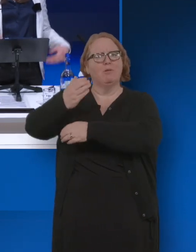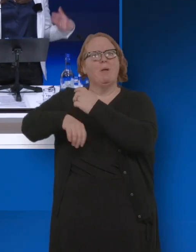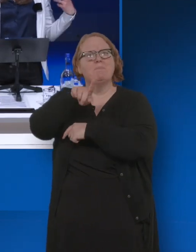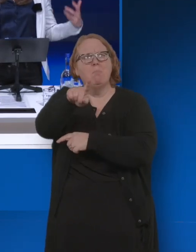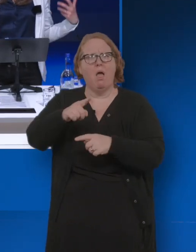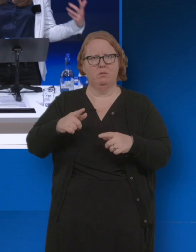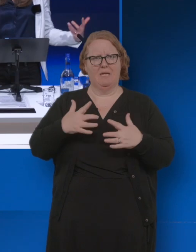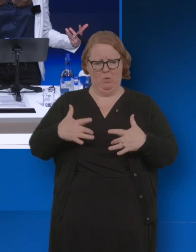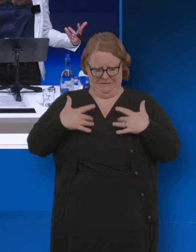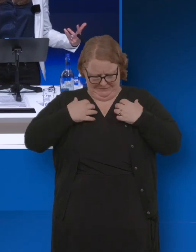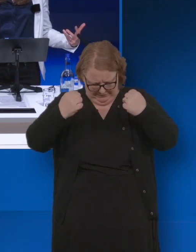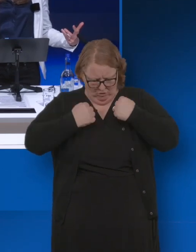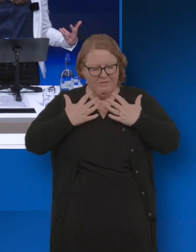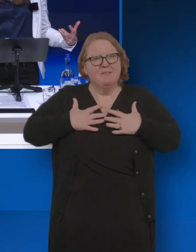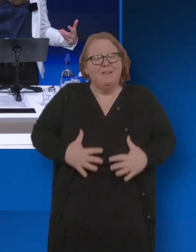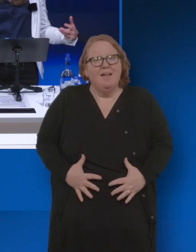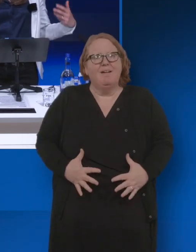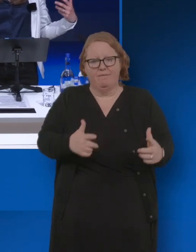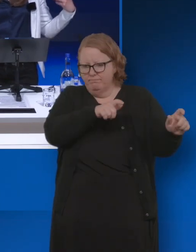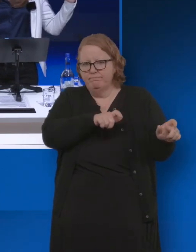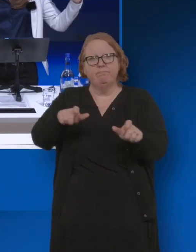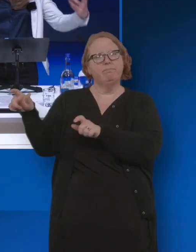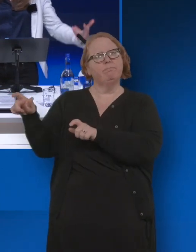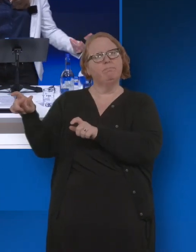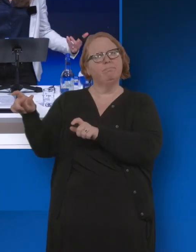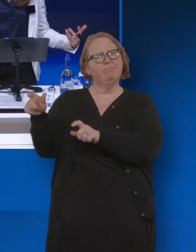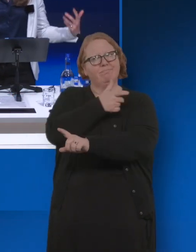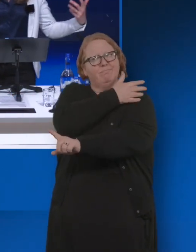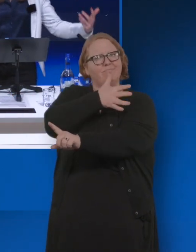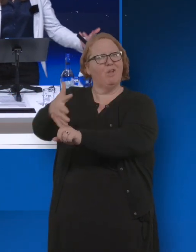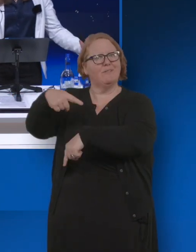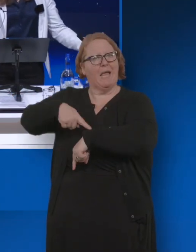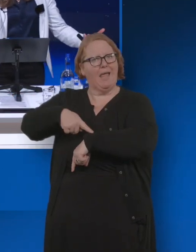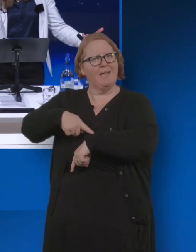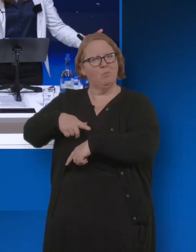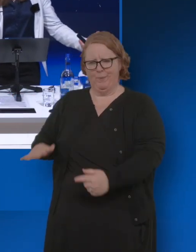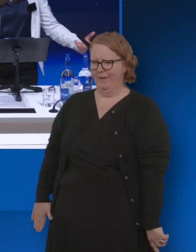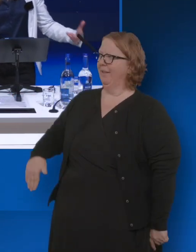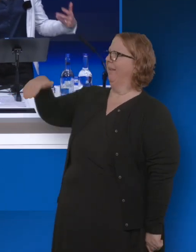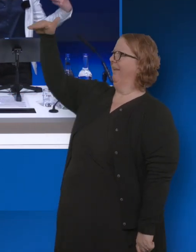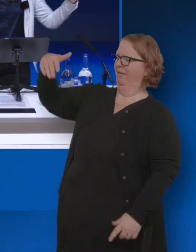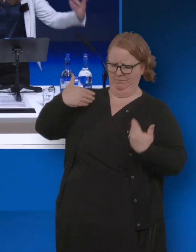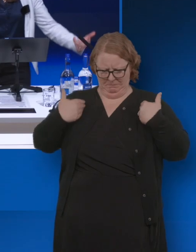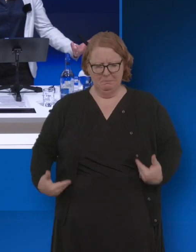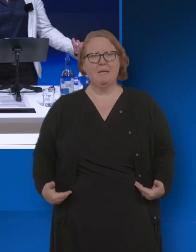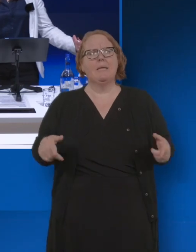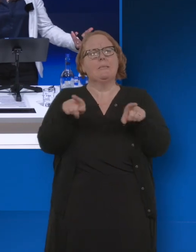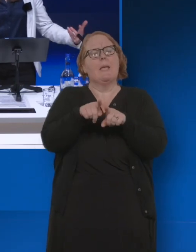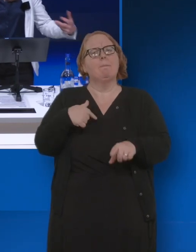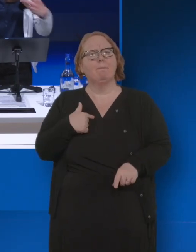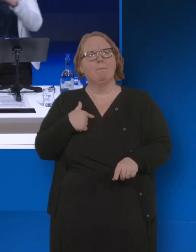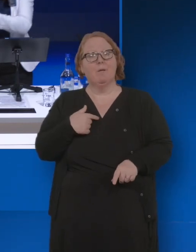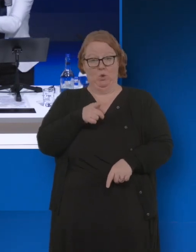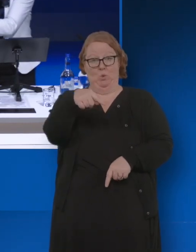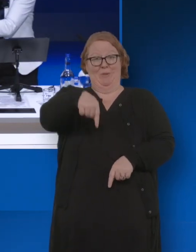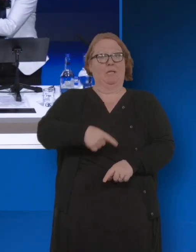And yet our sense of self, on the whole, remains continuous over time. That's another thing that's unique about it, that